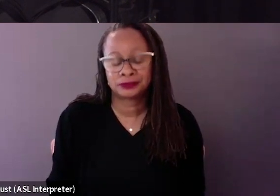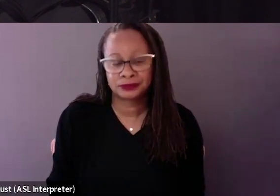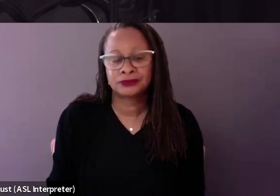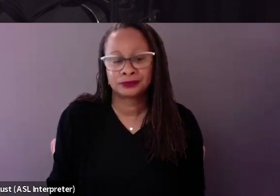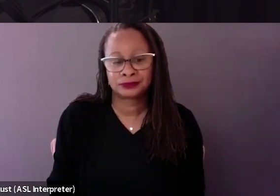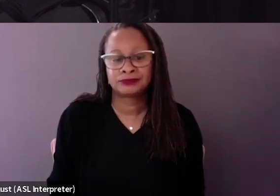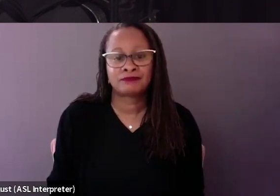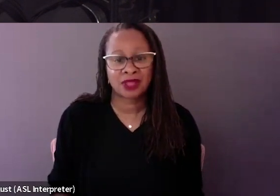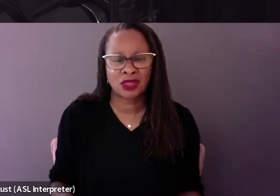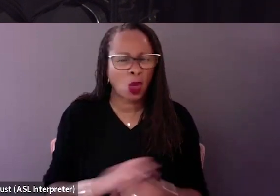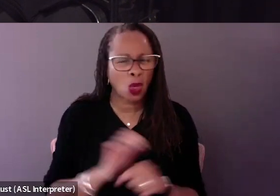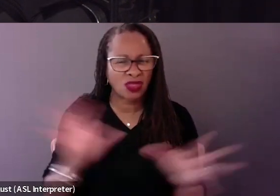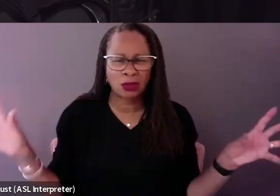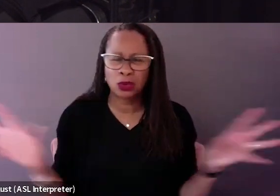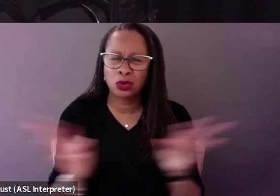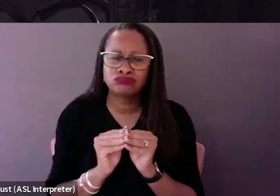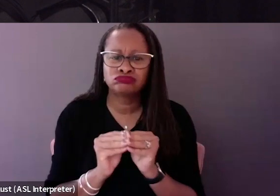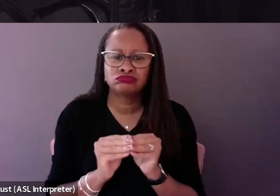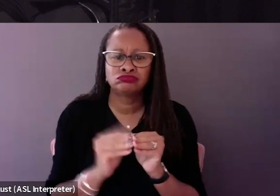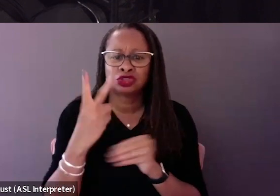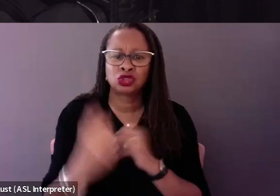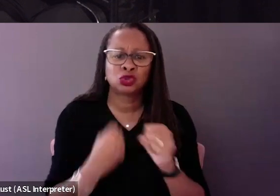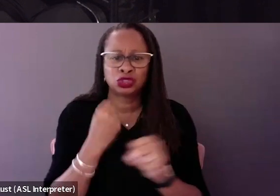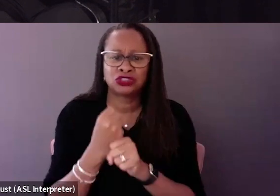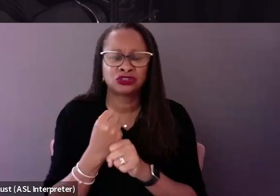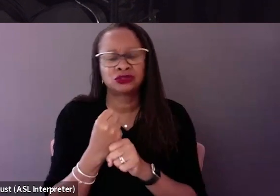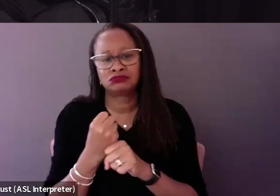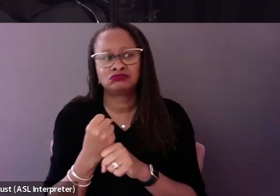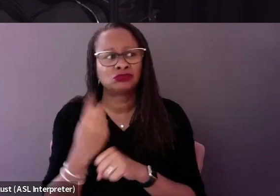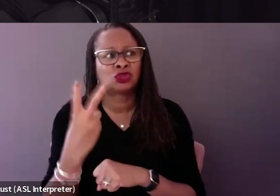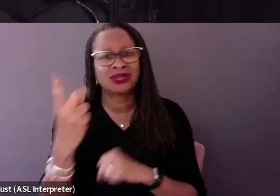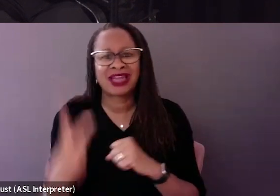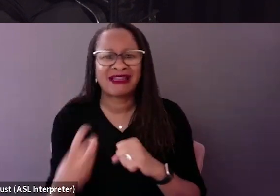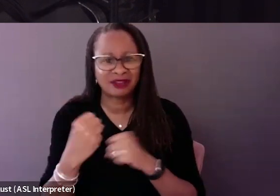like 2.5 years. Yeah, it takes a long time. Yeah.